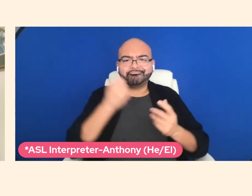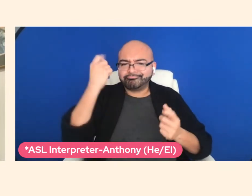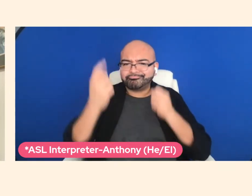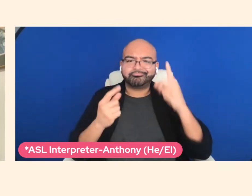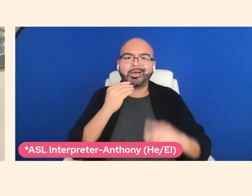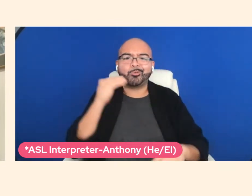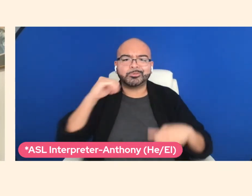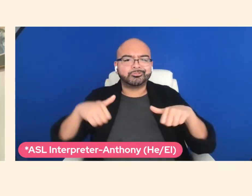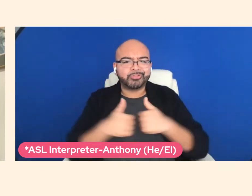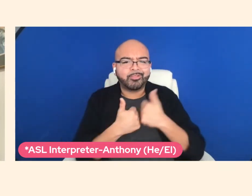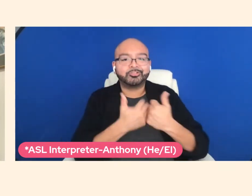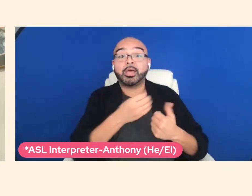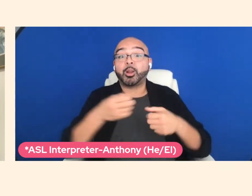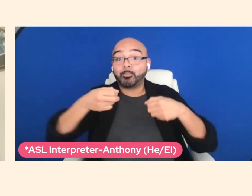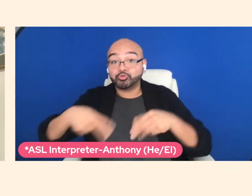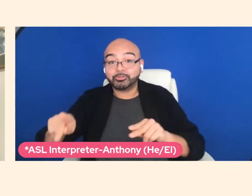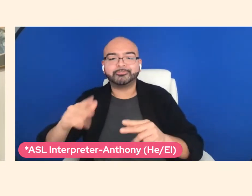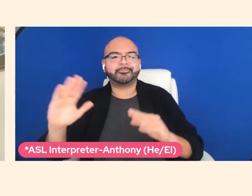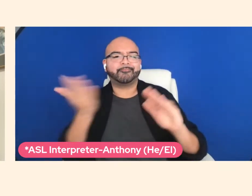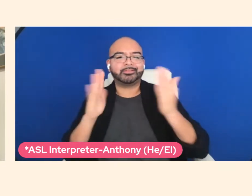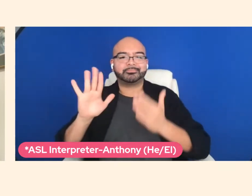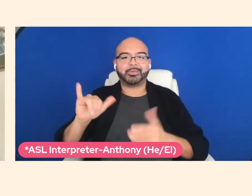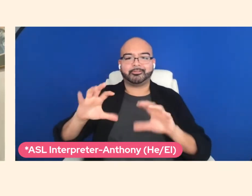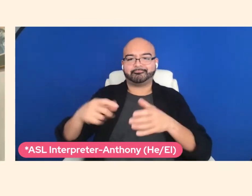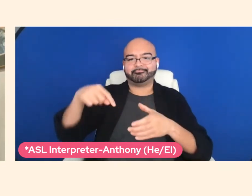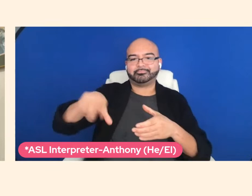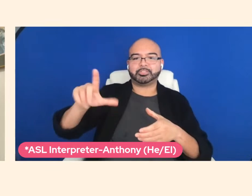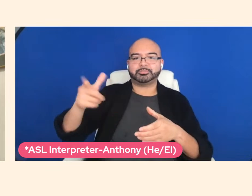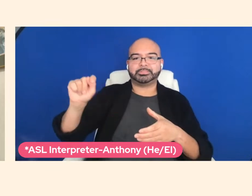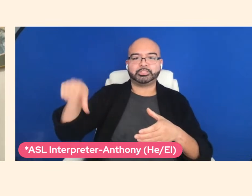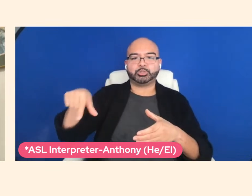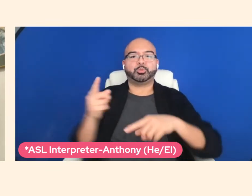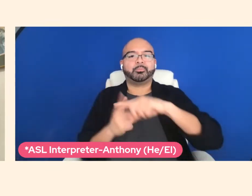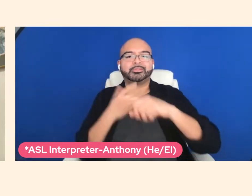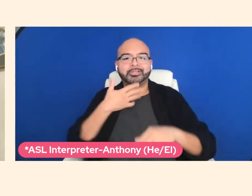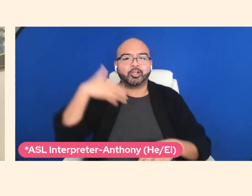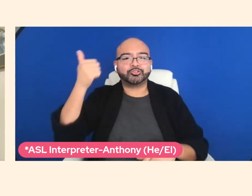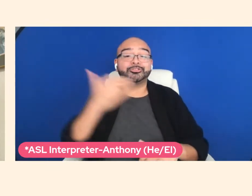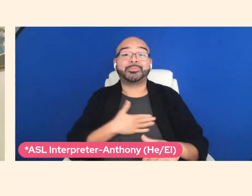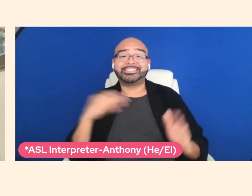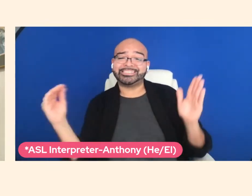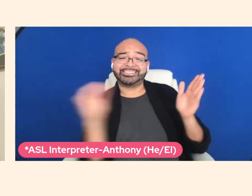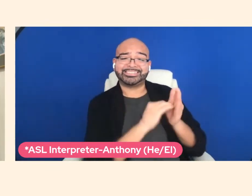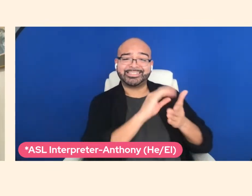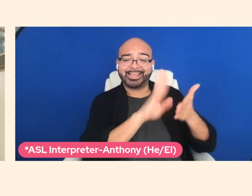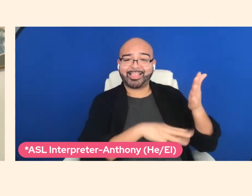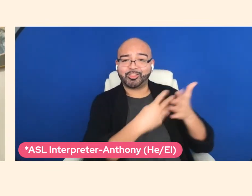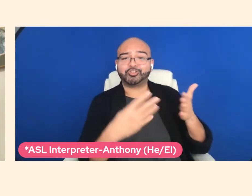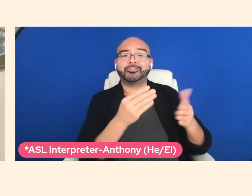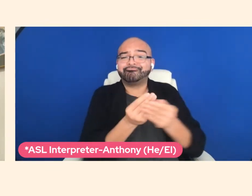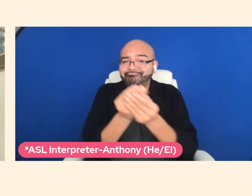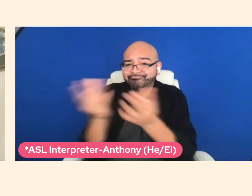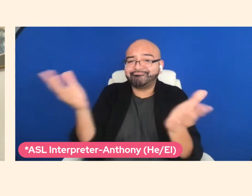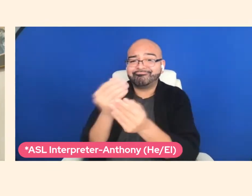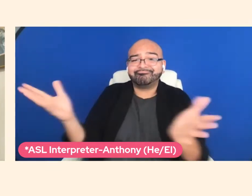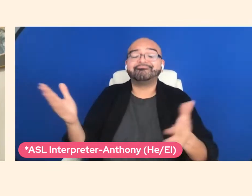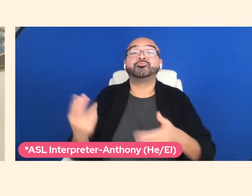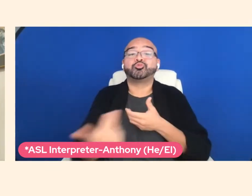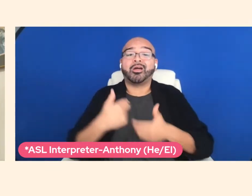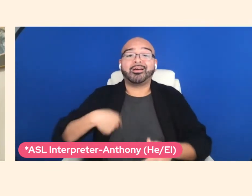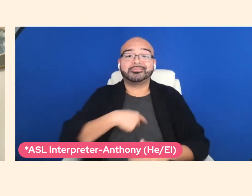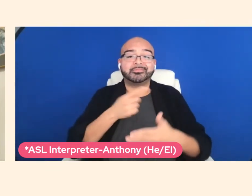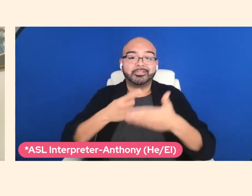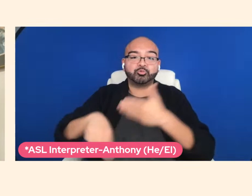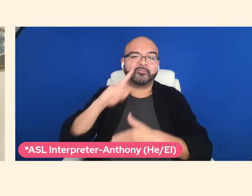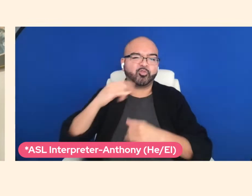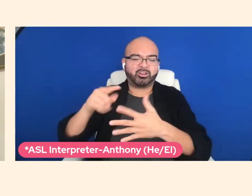and opportunities faced by LGBTQ plus elders. So please mark your calendars, share the news, join us next week for our